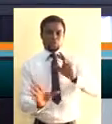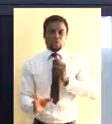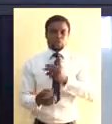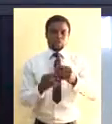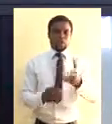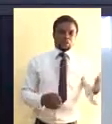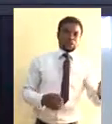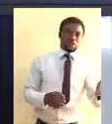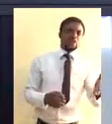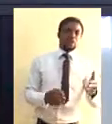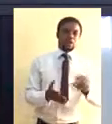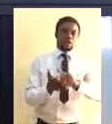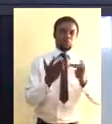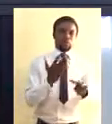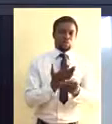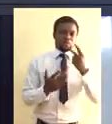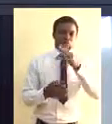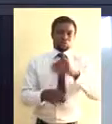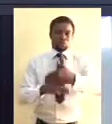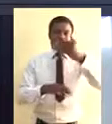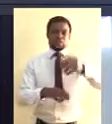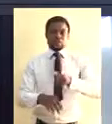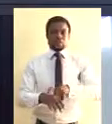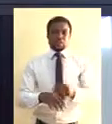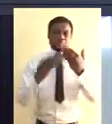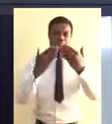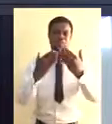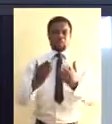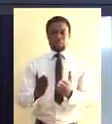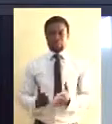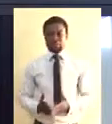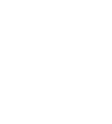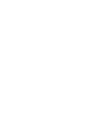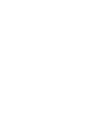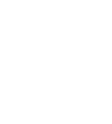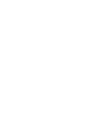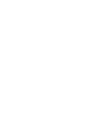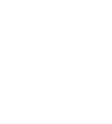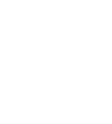I remain your anchor, Wunmi Tolualalade. Bye for now. See you next time.